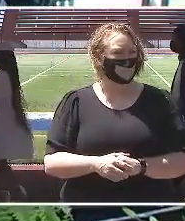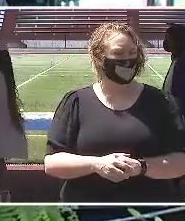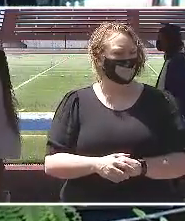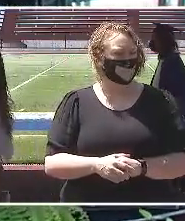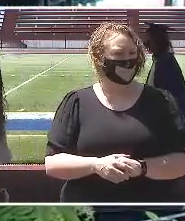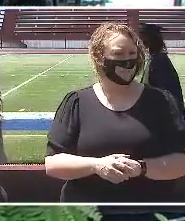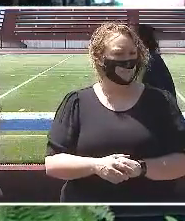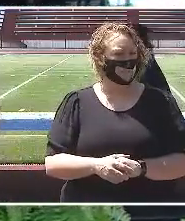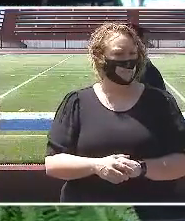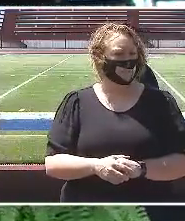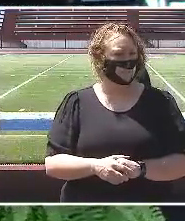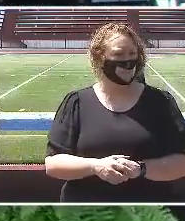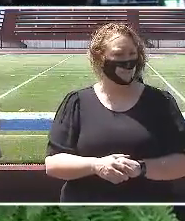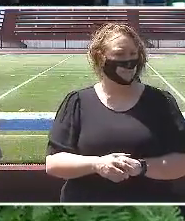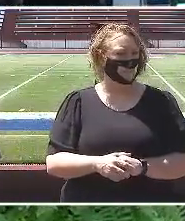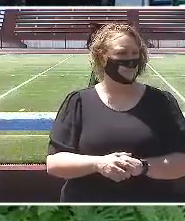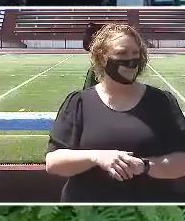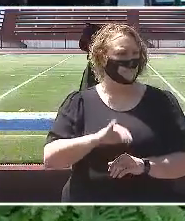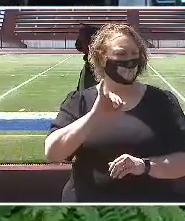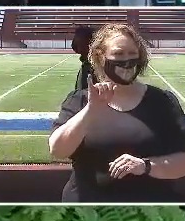Preacha Benson.